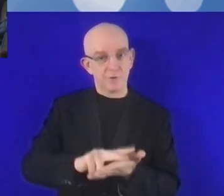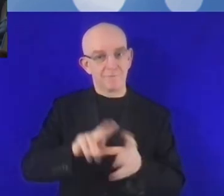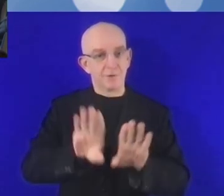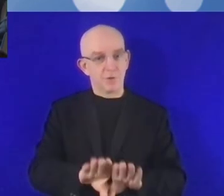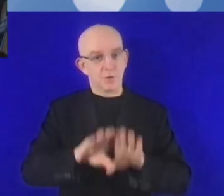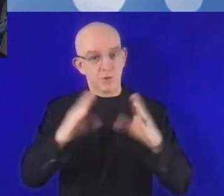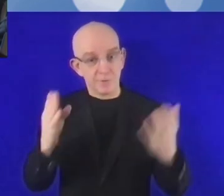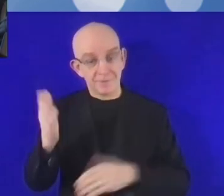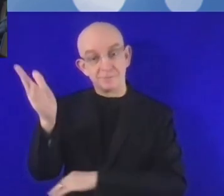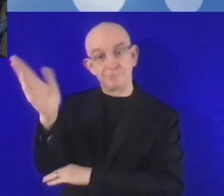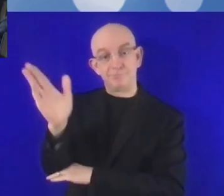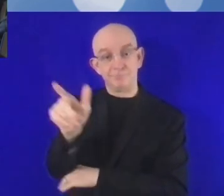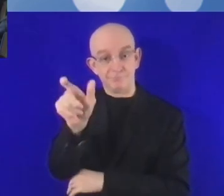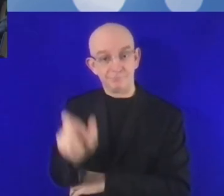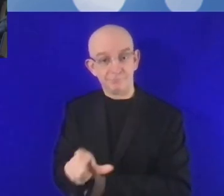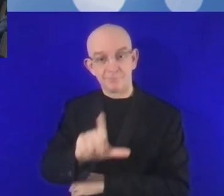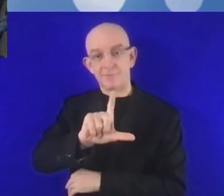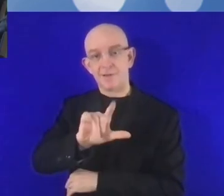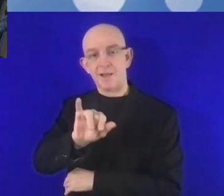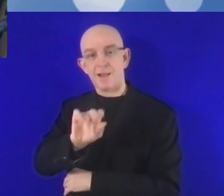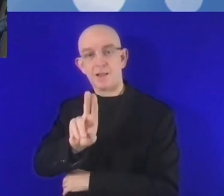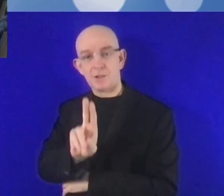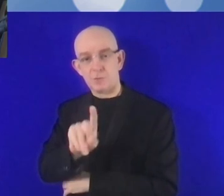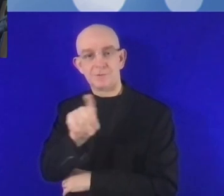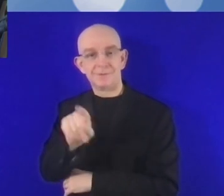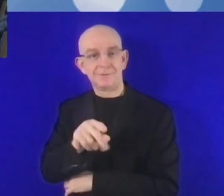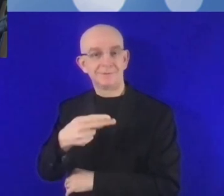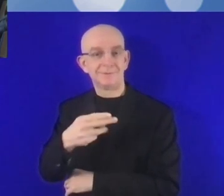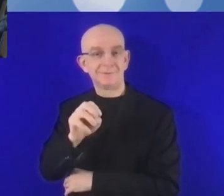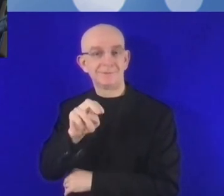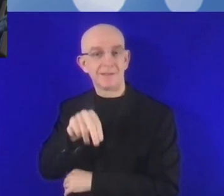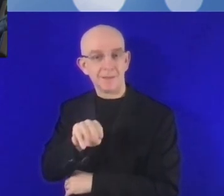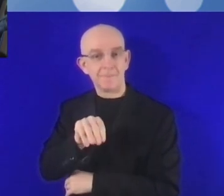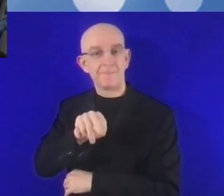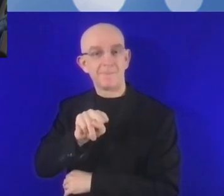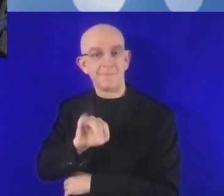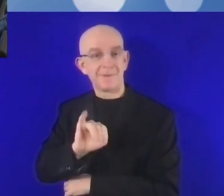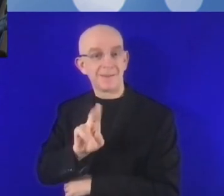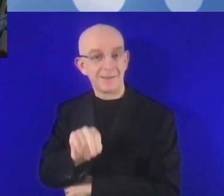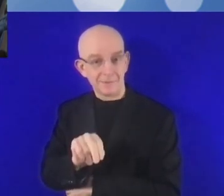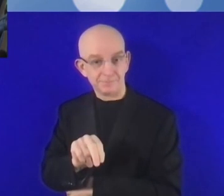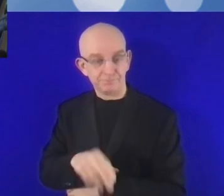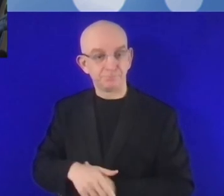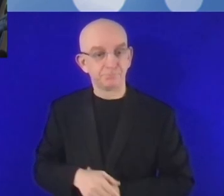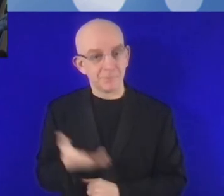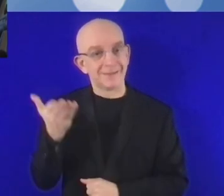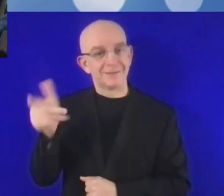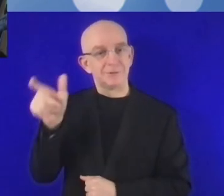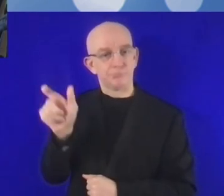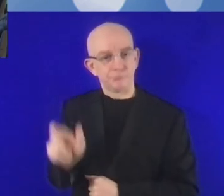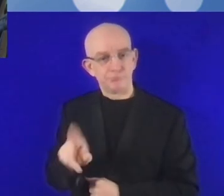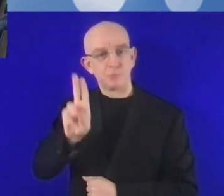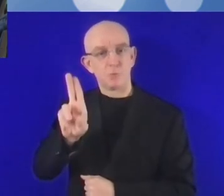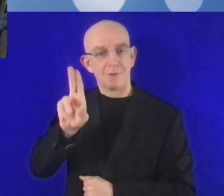and Social Affairs, who I now invite to the stage with very big pleasure. Mr. Zhenmin will take the floor, give us a short